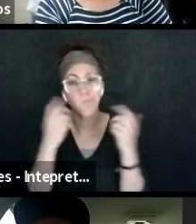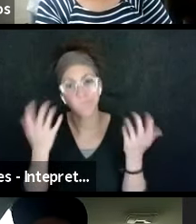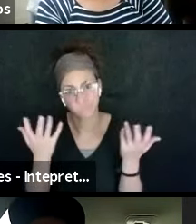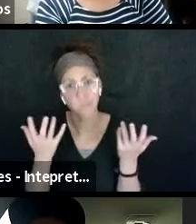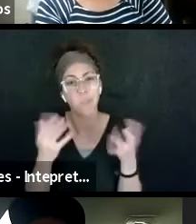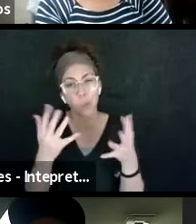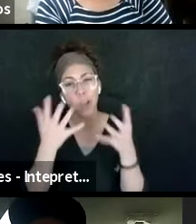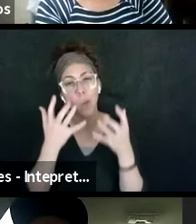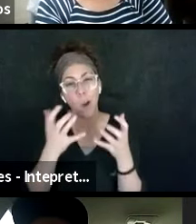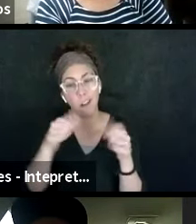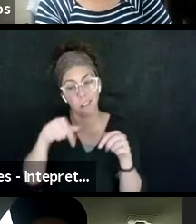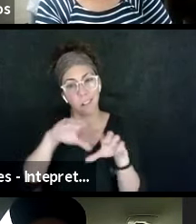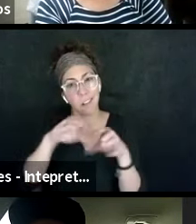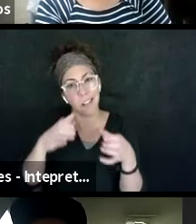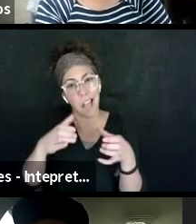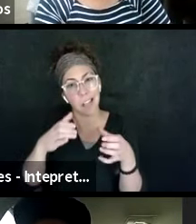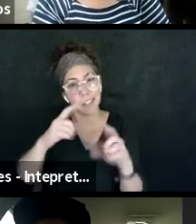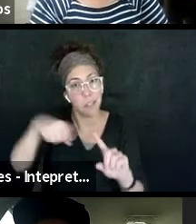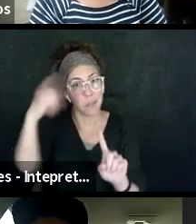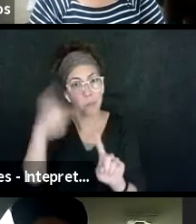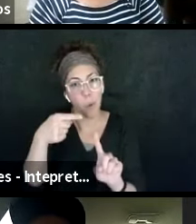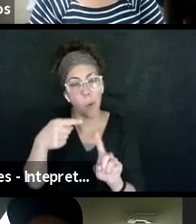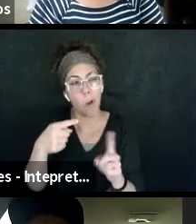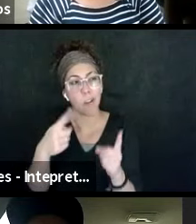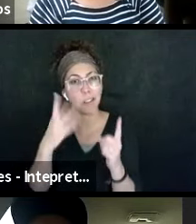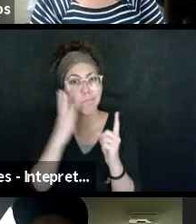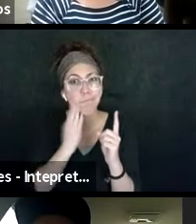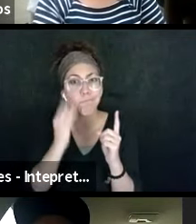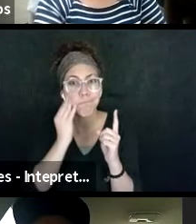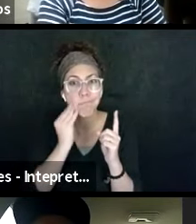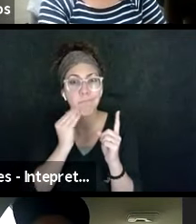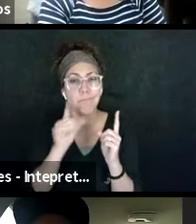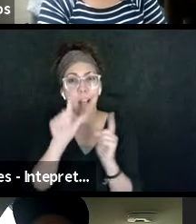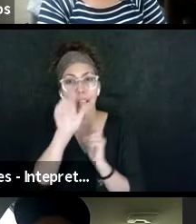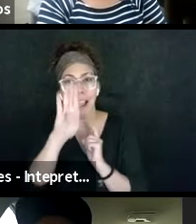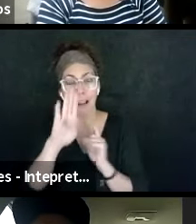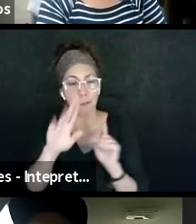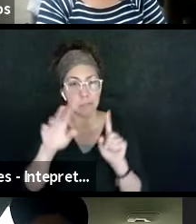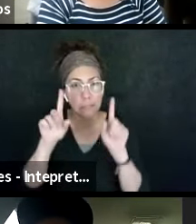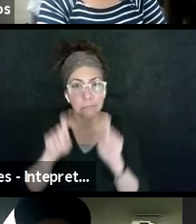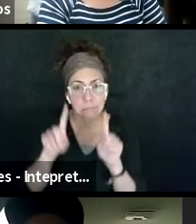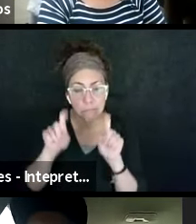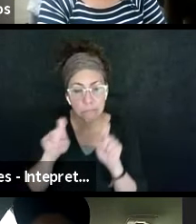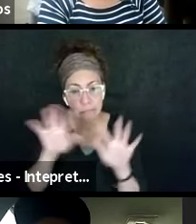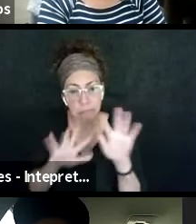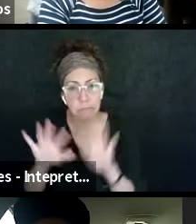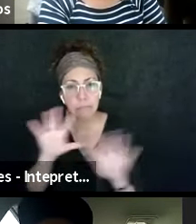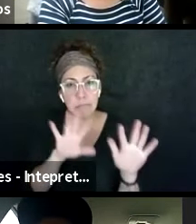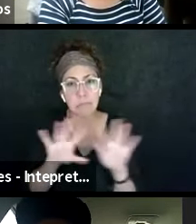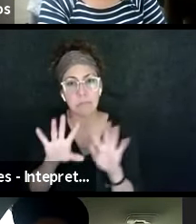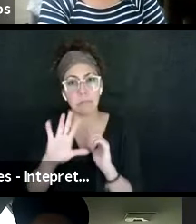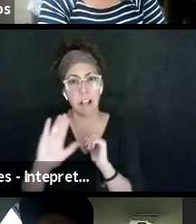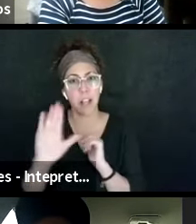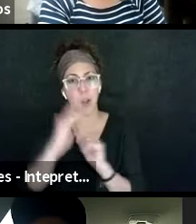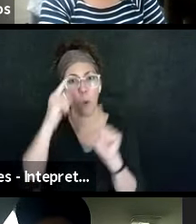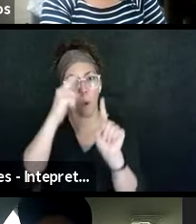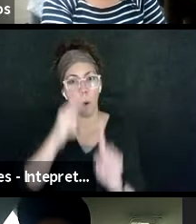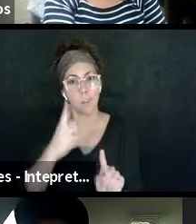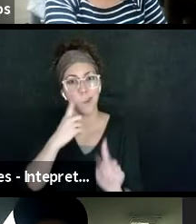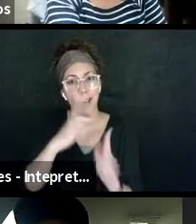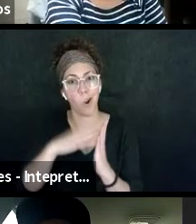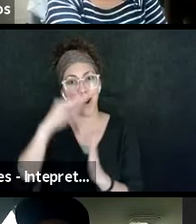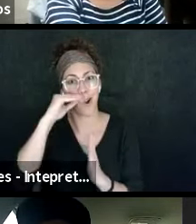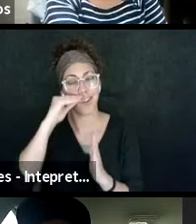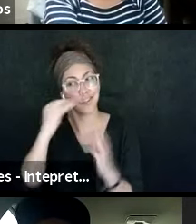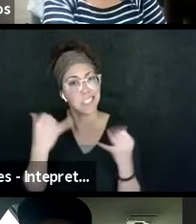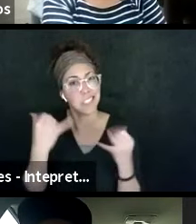sure the students get what they need to out of them, that they meet the student learning outcomes, and still maintain